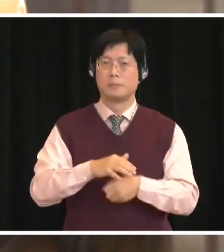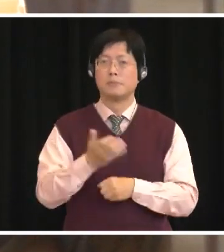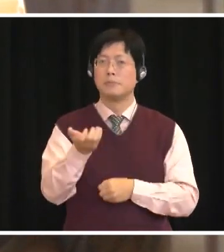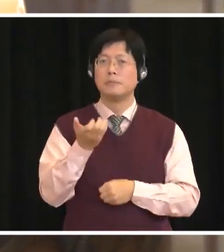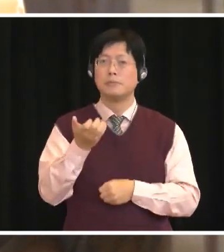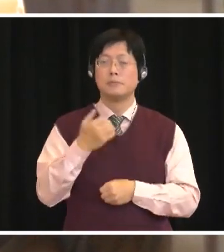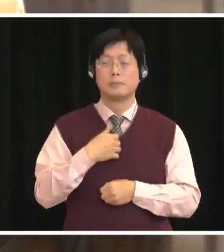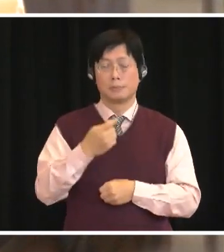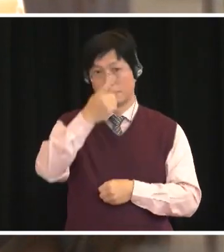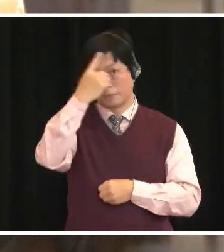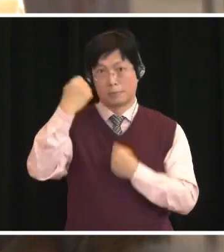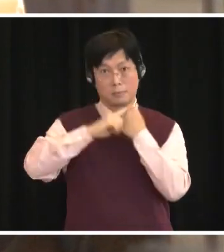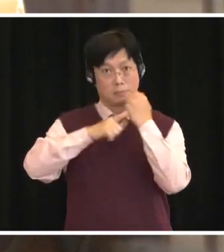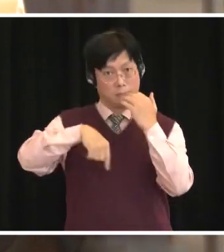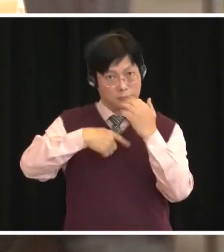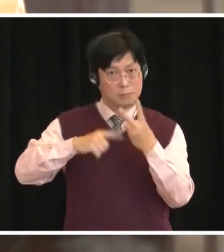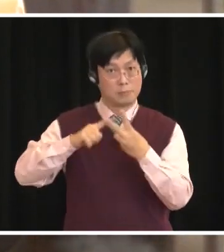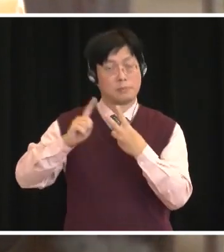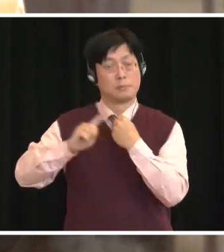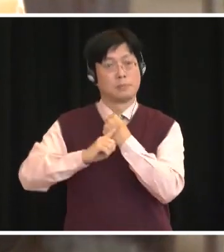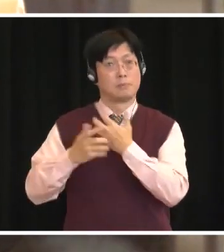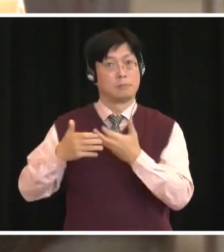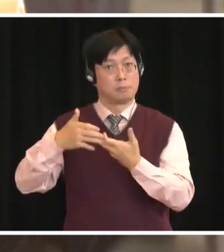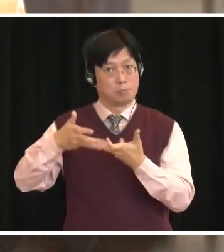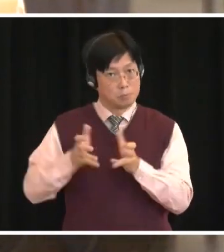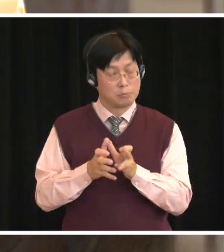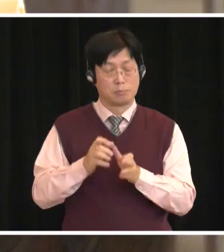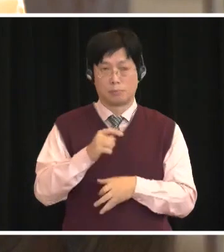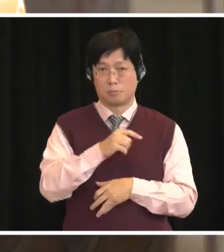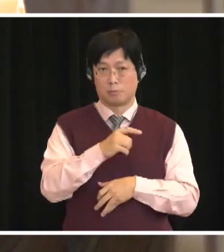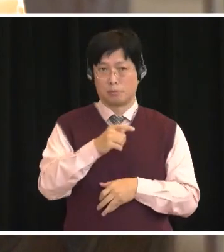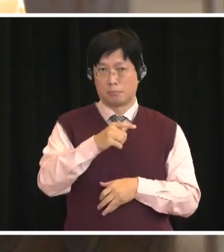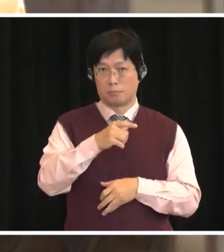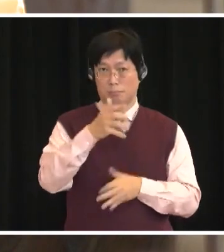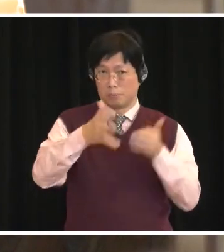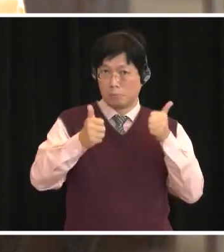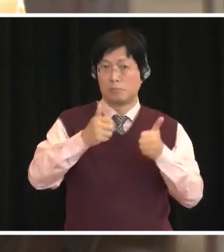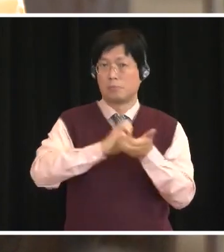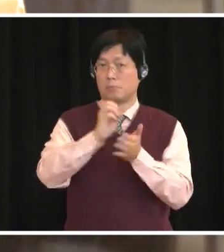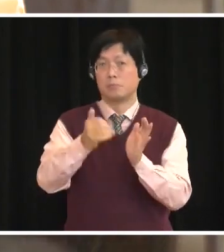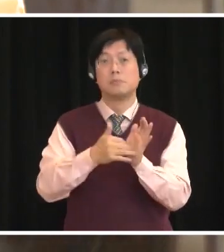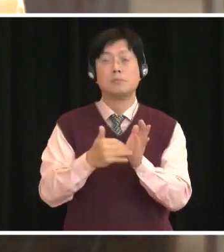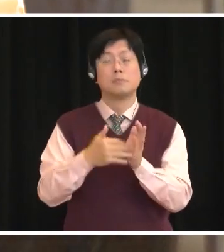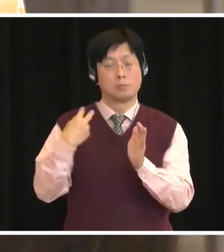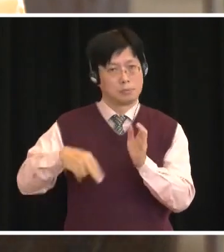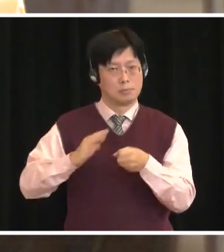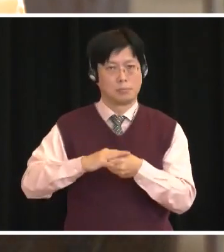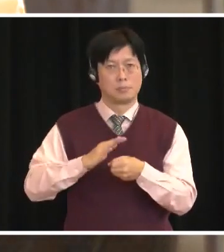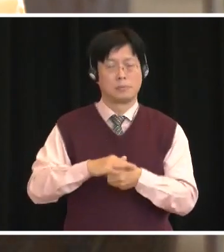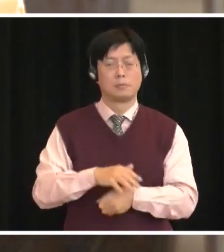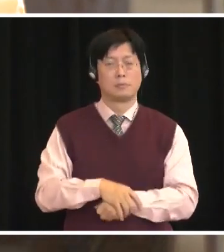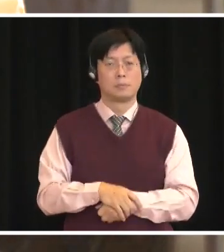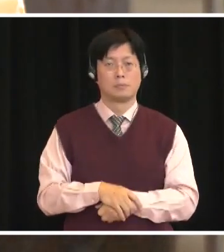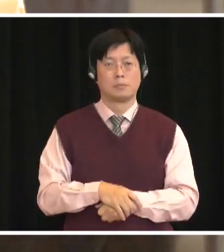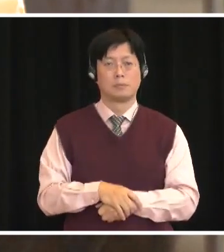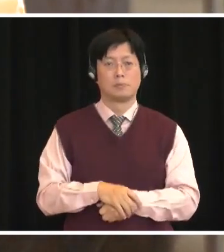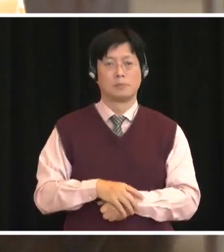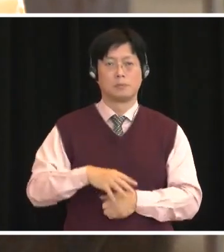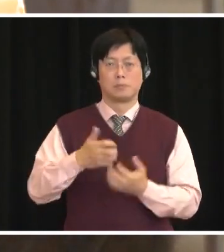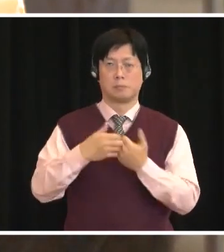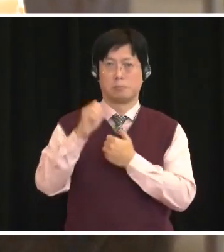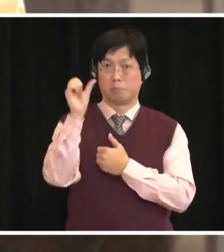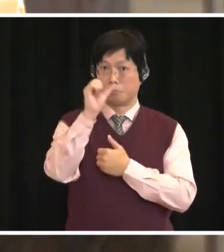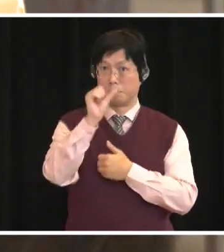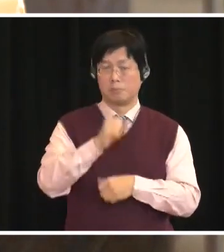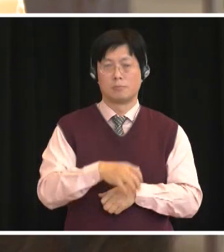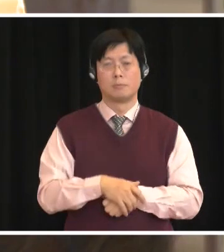I would like to provide some additional information to complement what my colleagues from the other two agencies